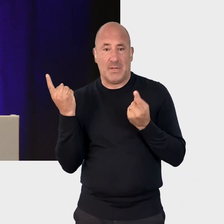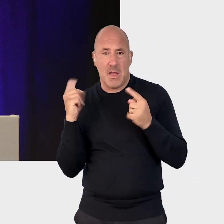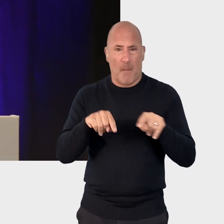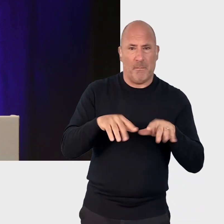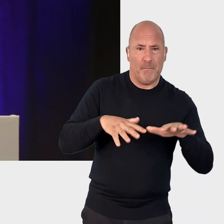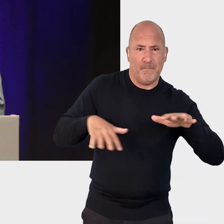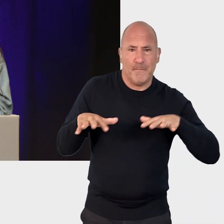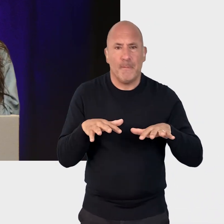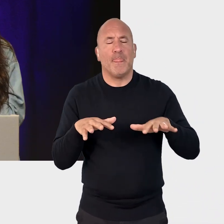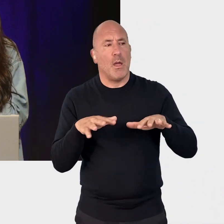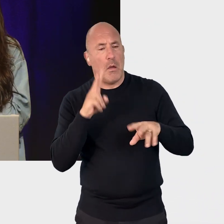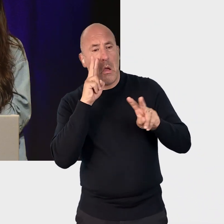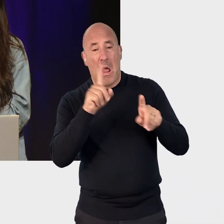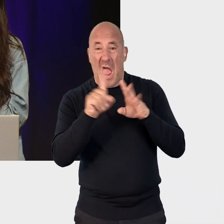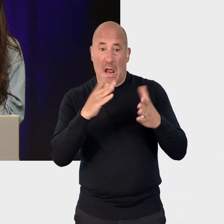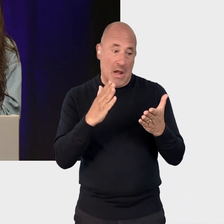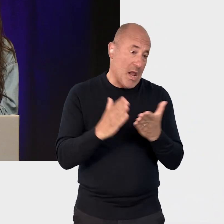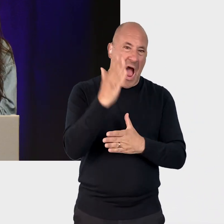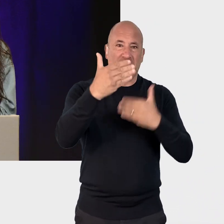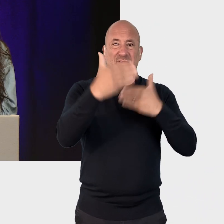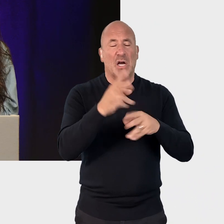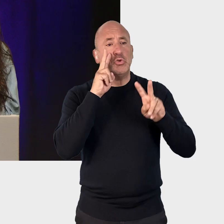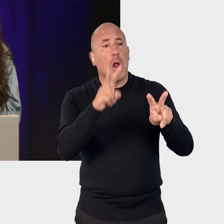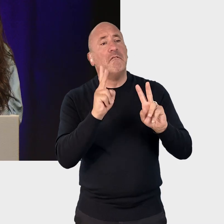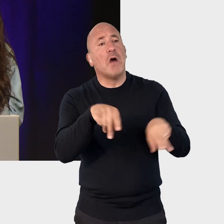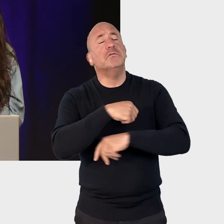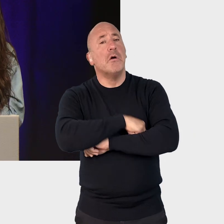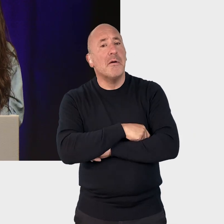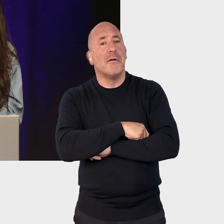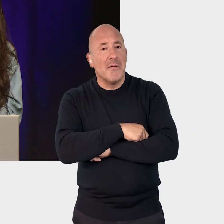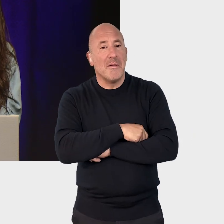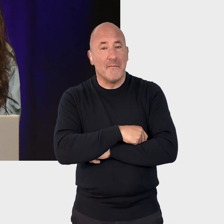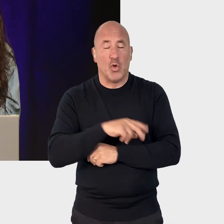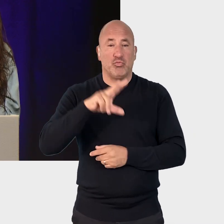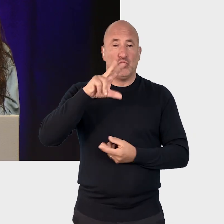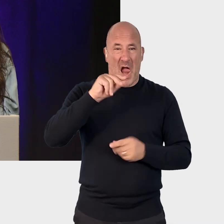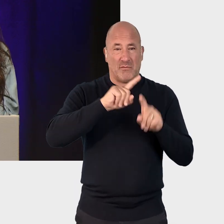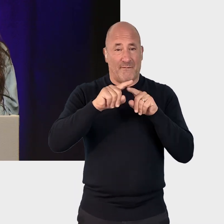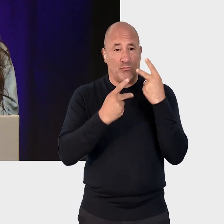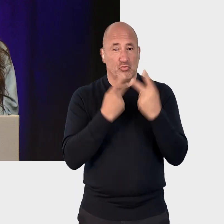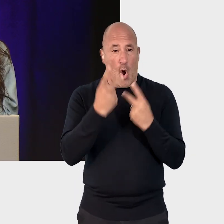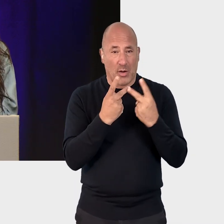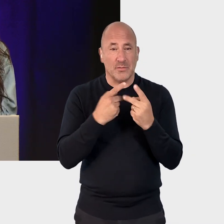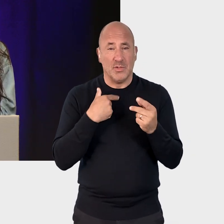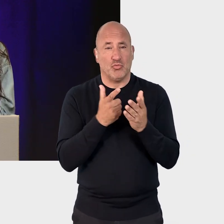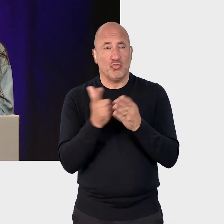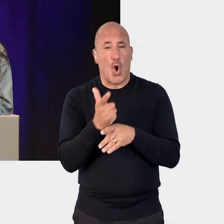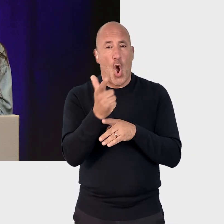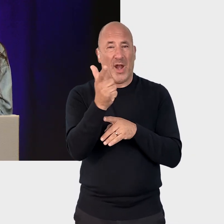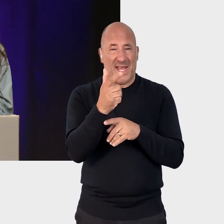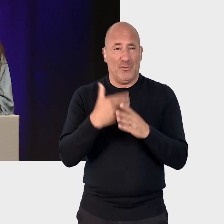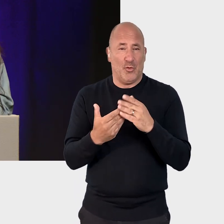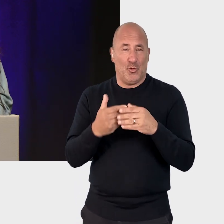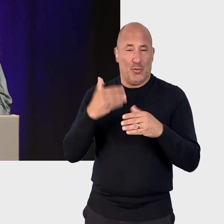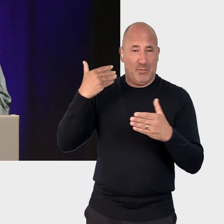The audience will come in, and the premise is that they're about to kind of witness a live session. Over 12 tracks, we'll go